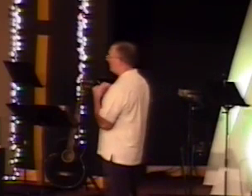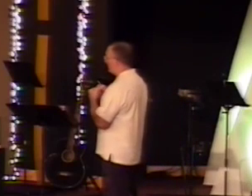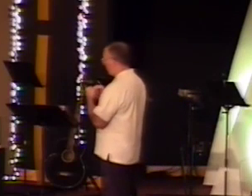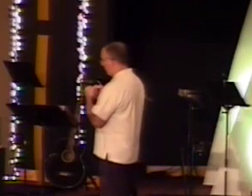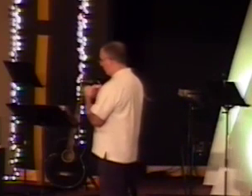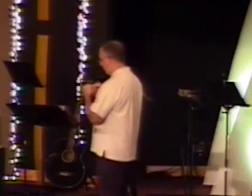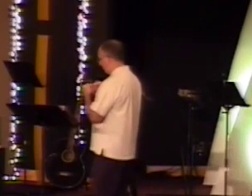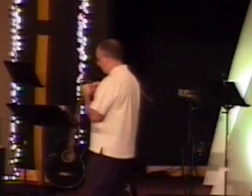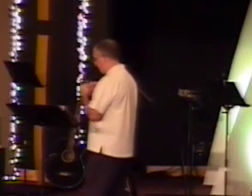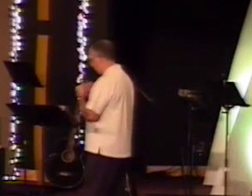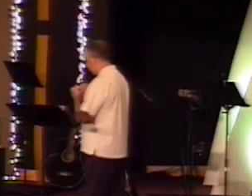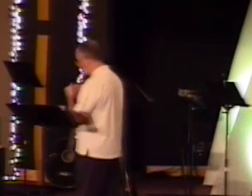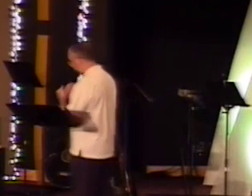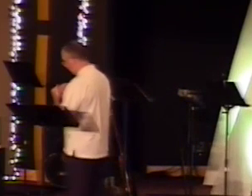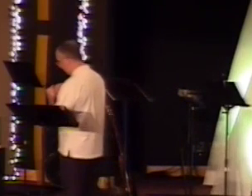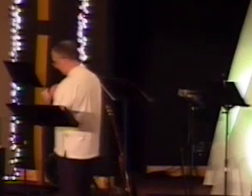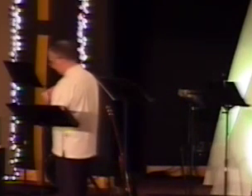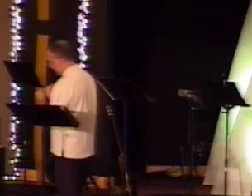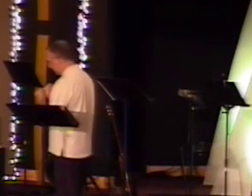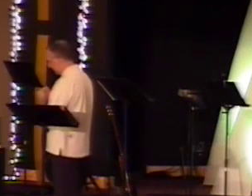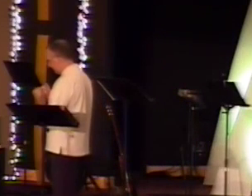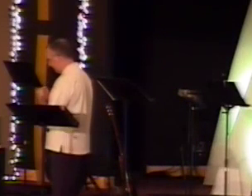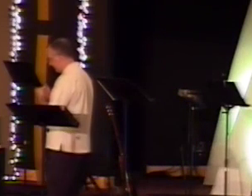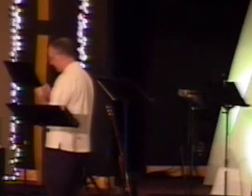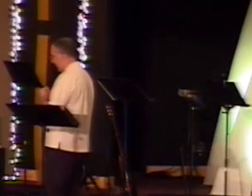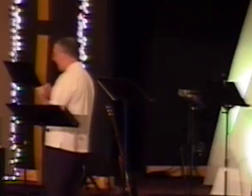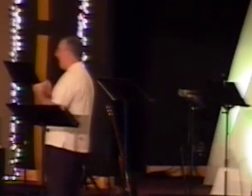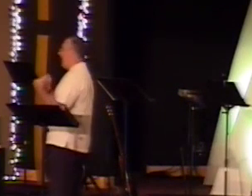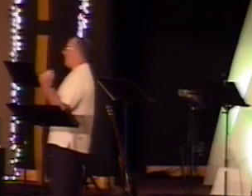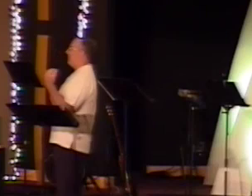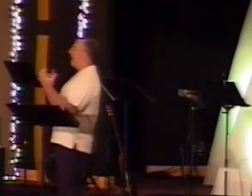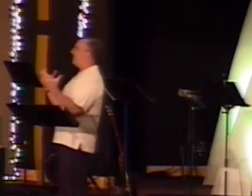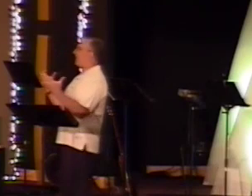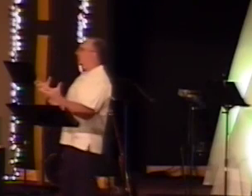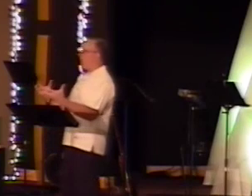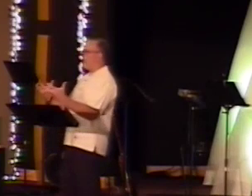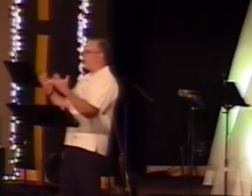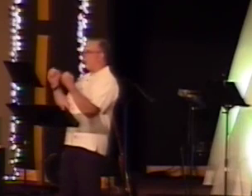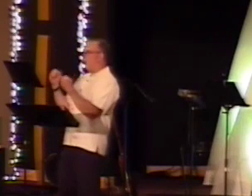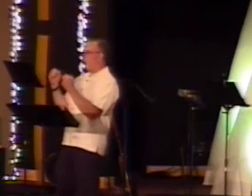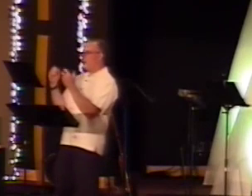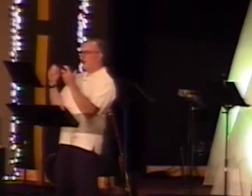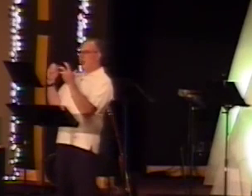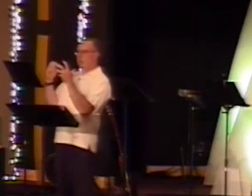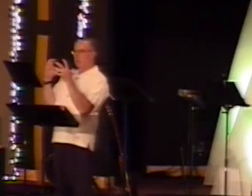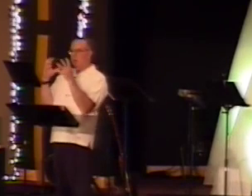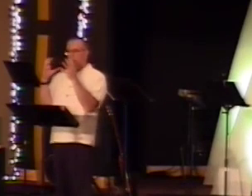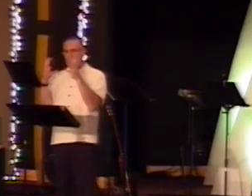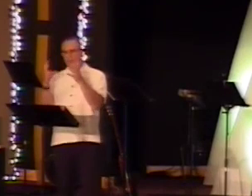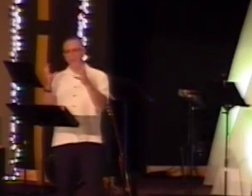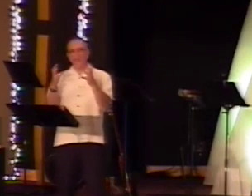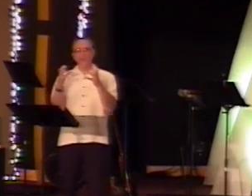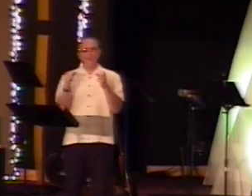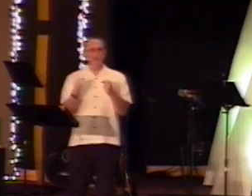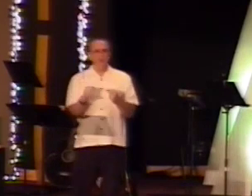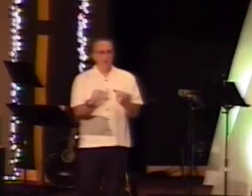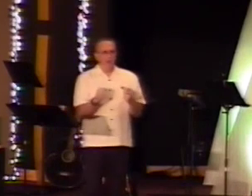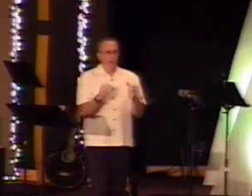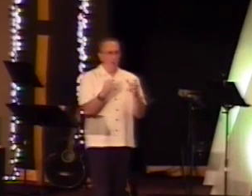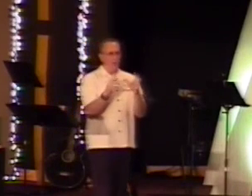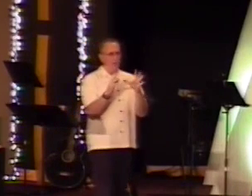And he's there for a very important purpose. And it's not to give you the warm